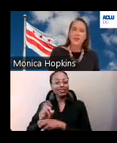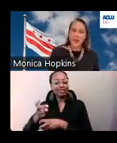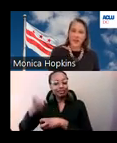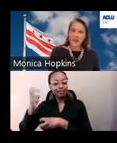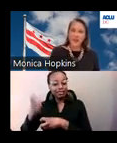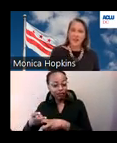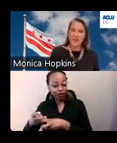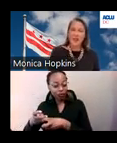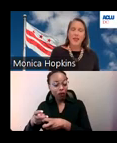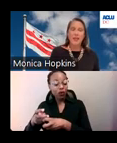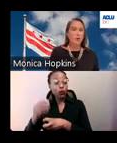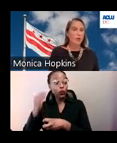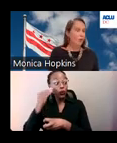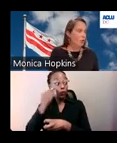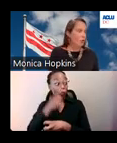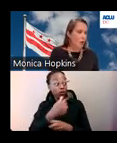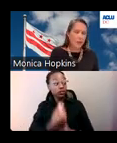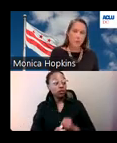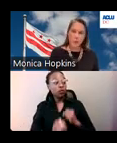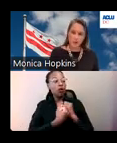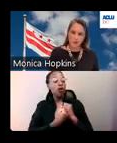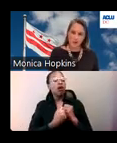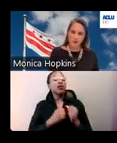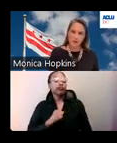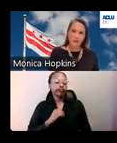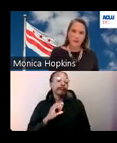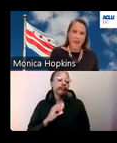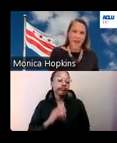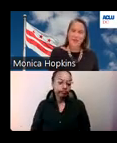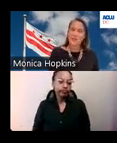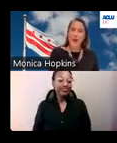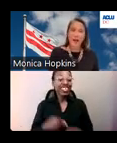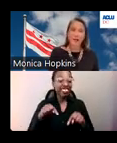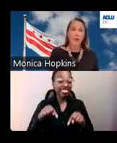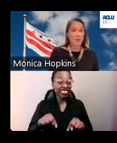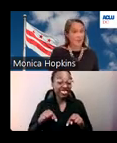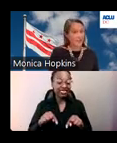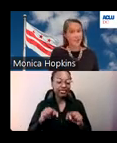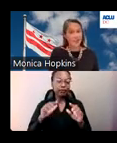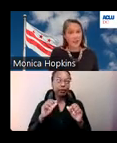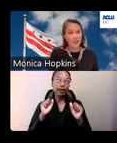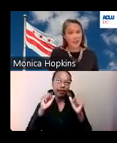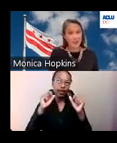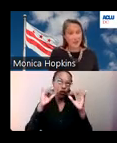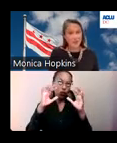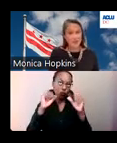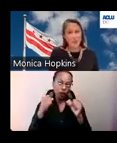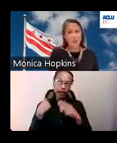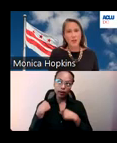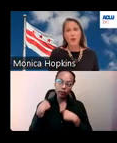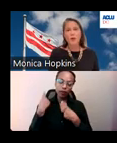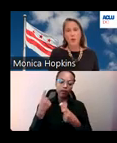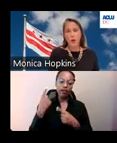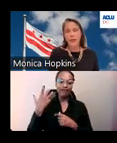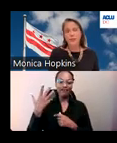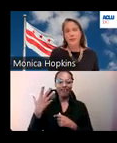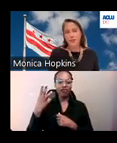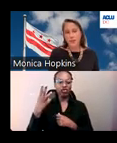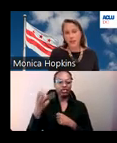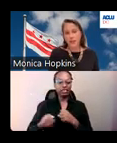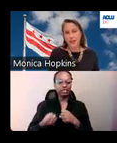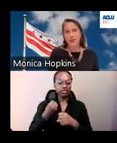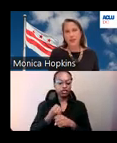This has been an incredible last 5 or 6 years,